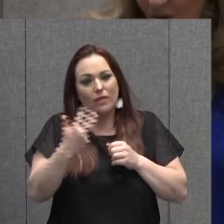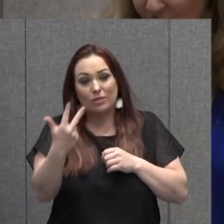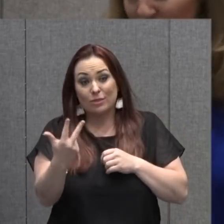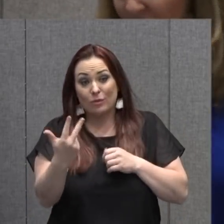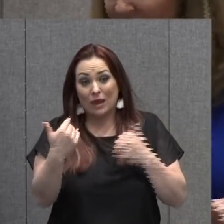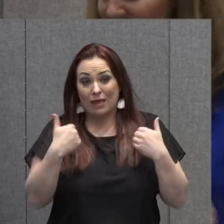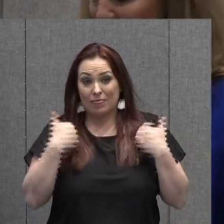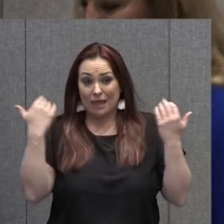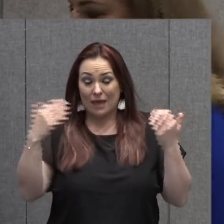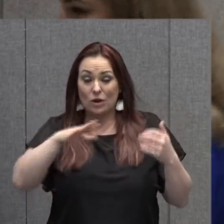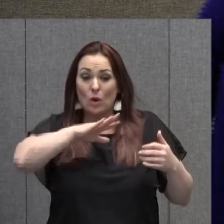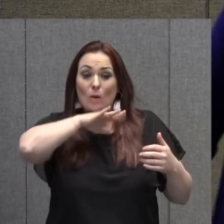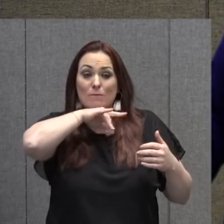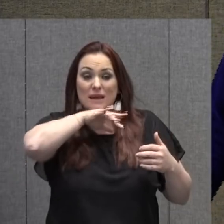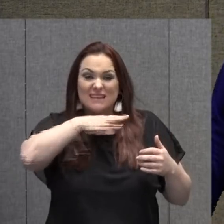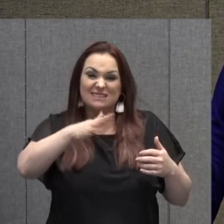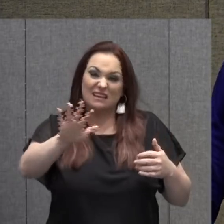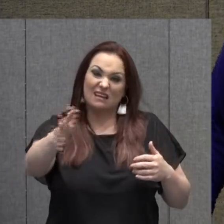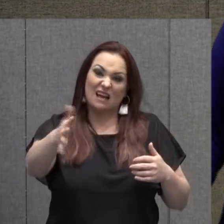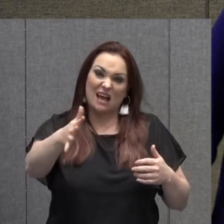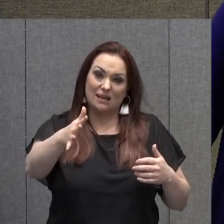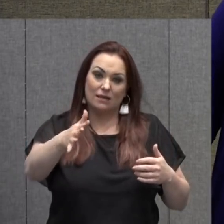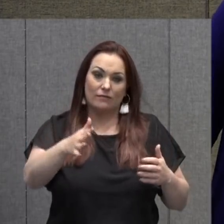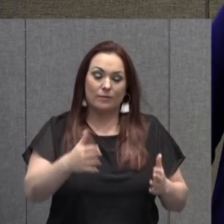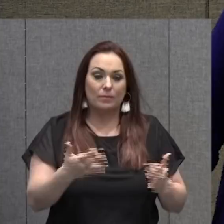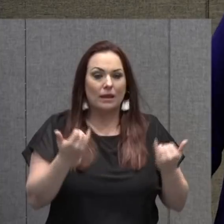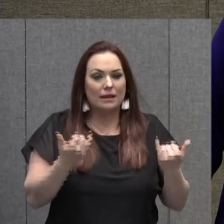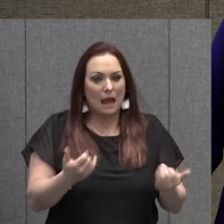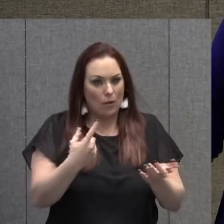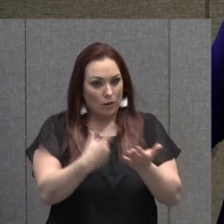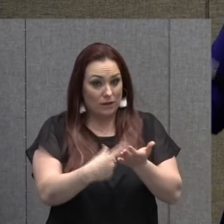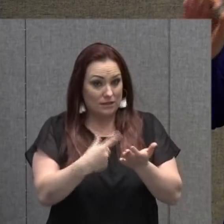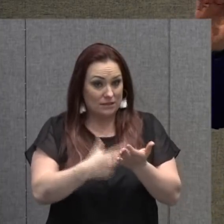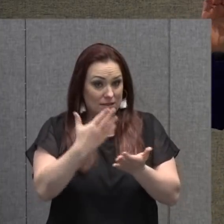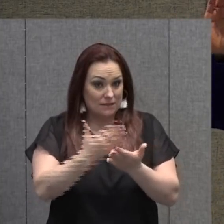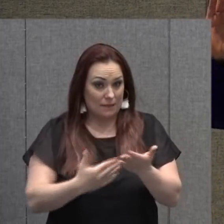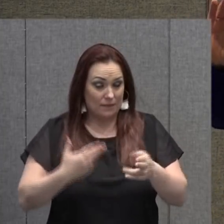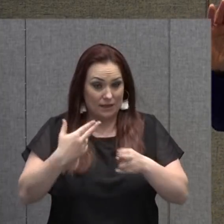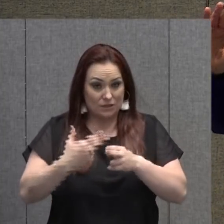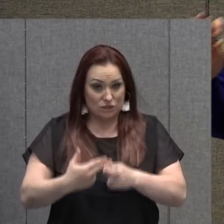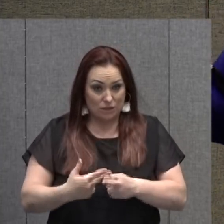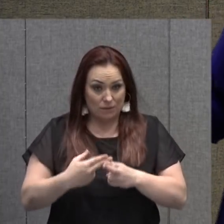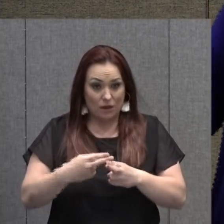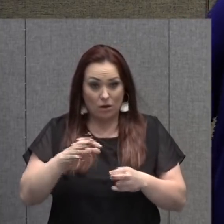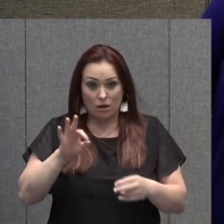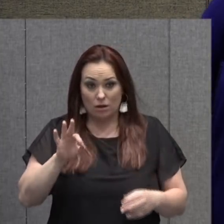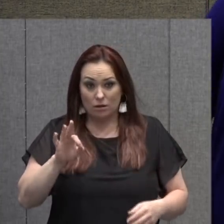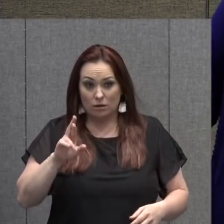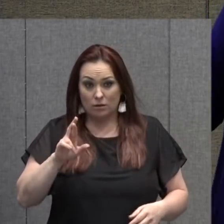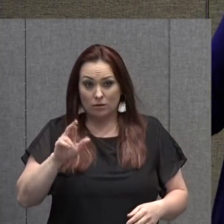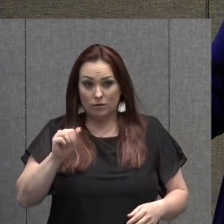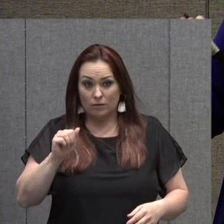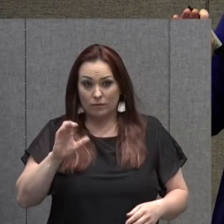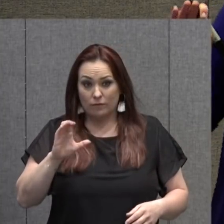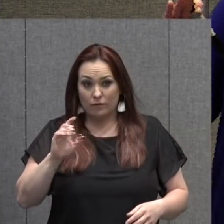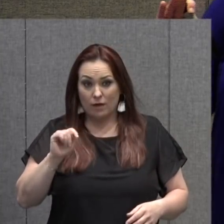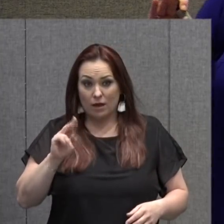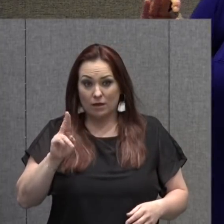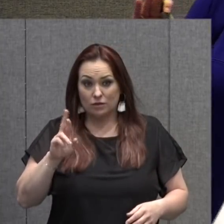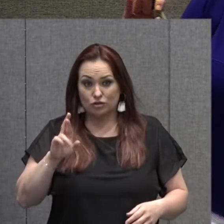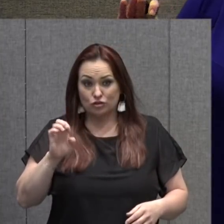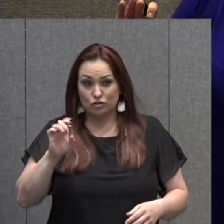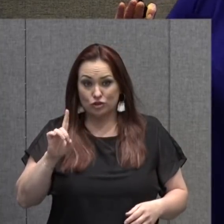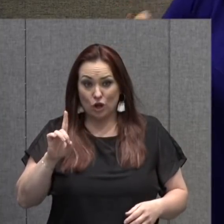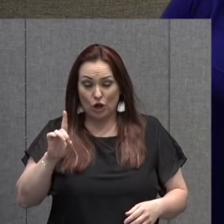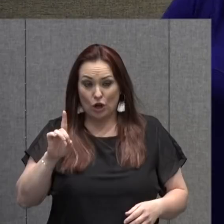Now we're going to talk a little bit about a fractured fairy tale. So I am hoping that